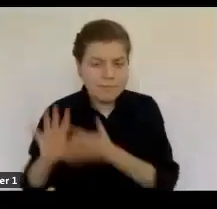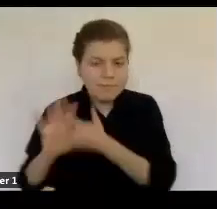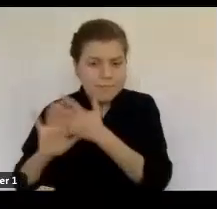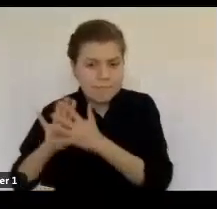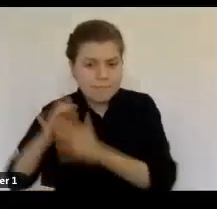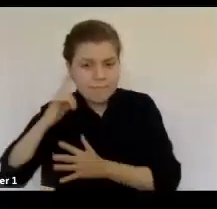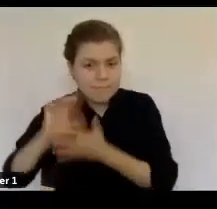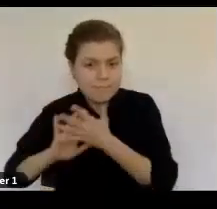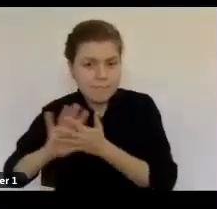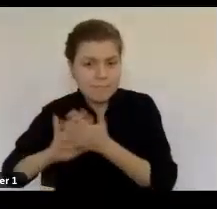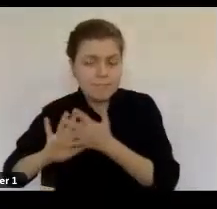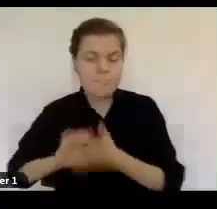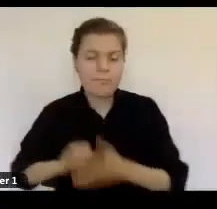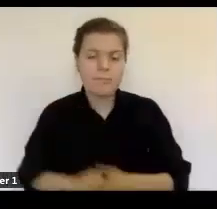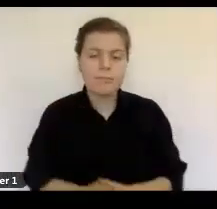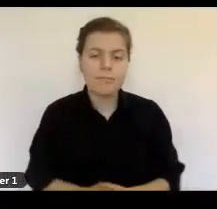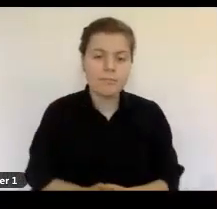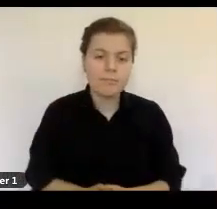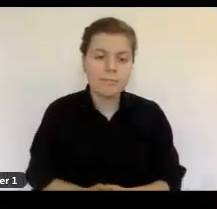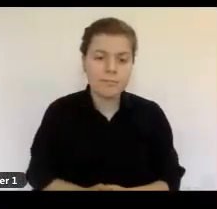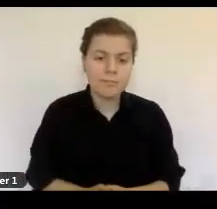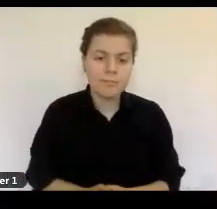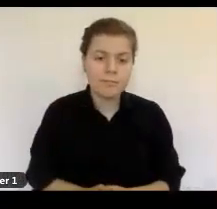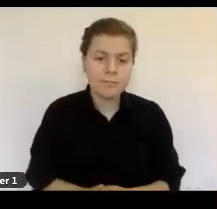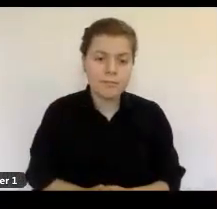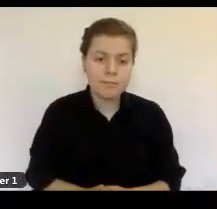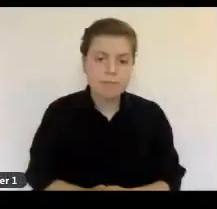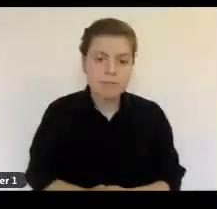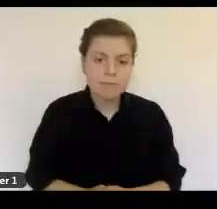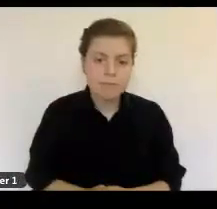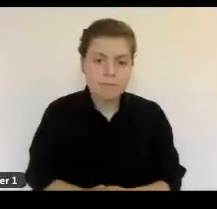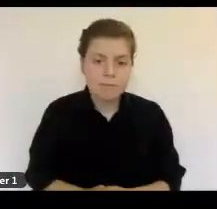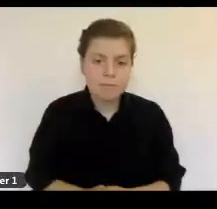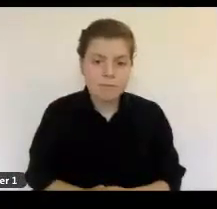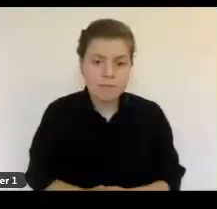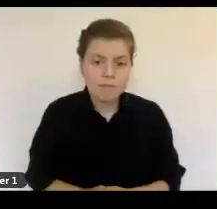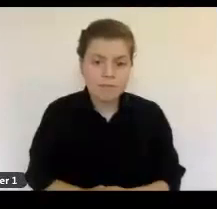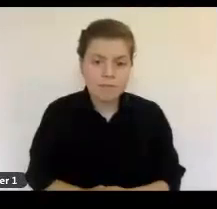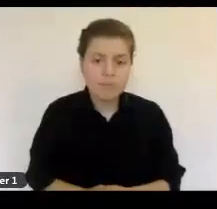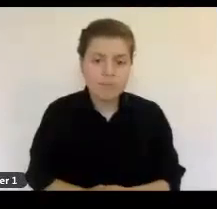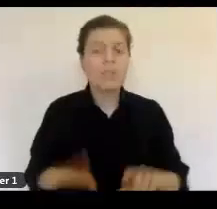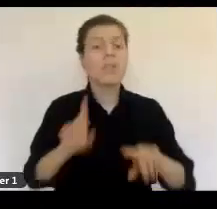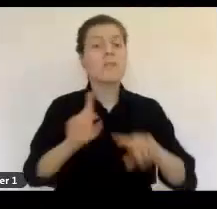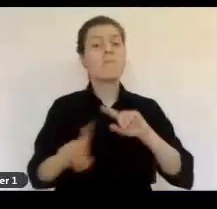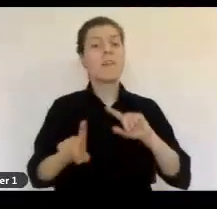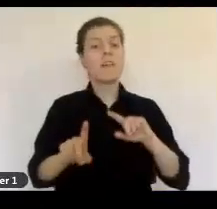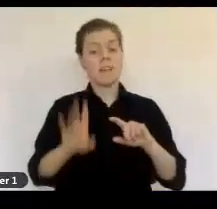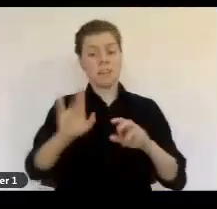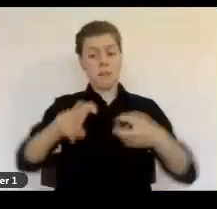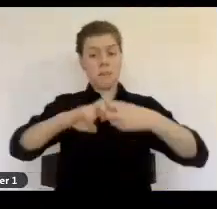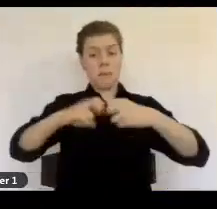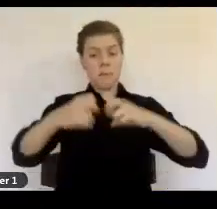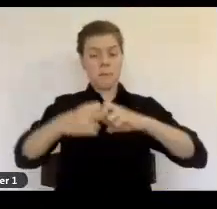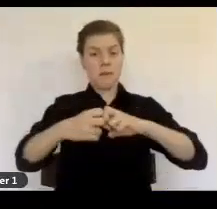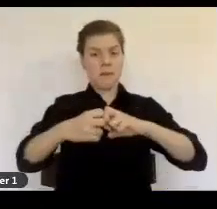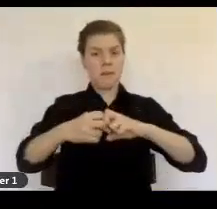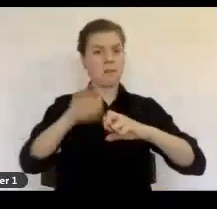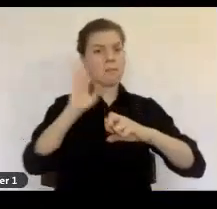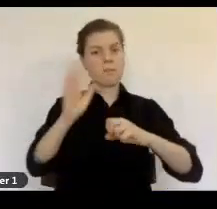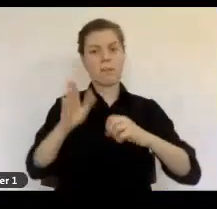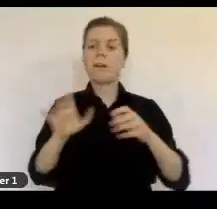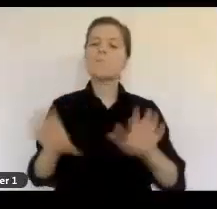But it has us tending or tempted to not call into question the validity of